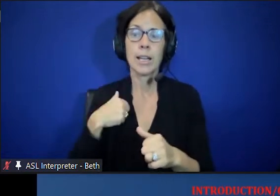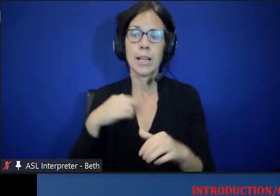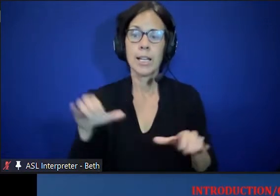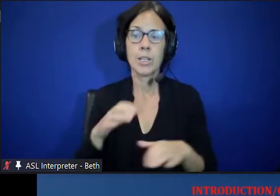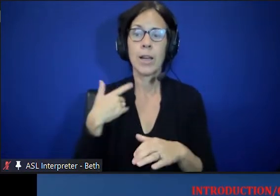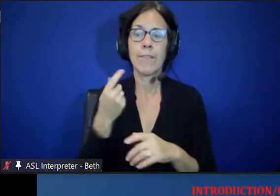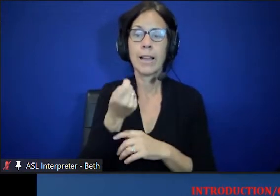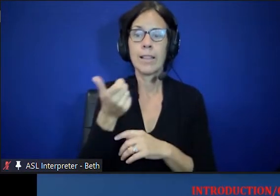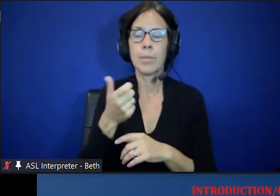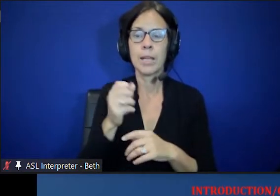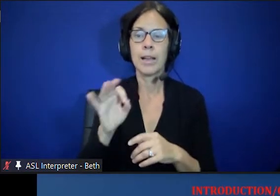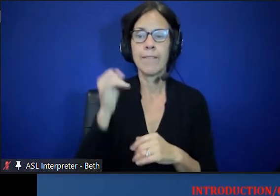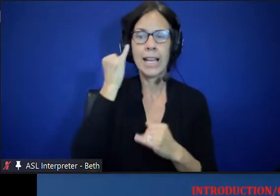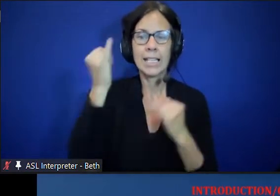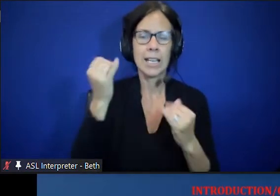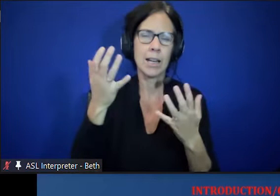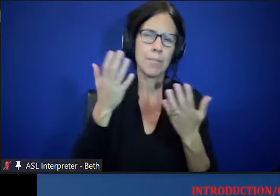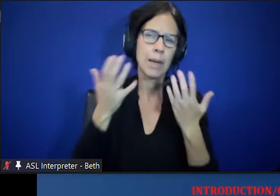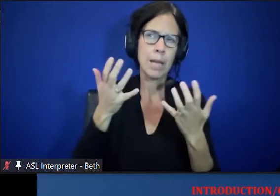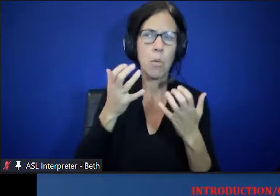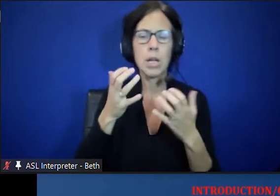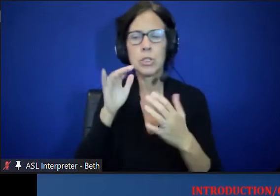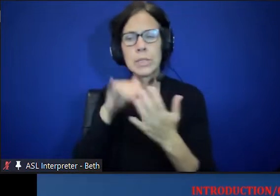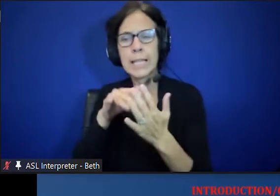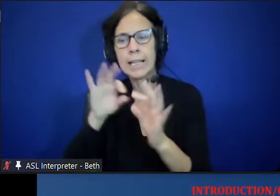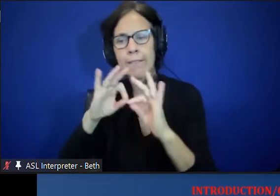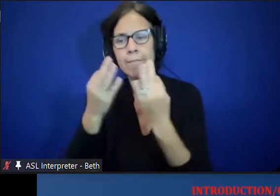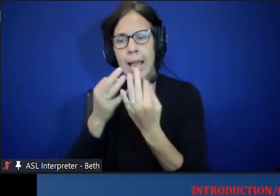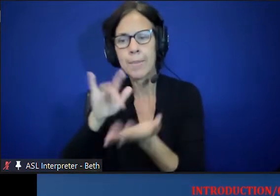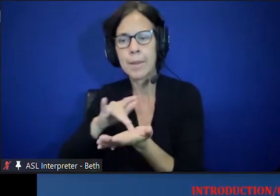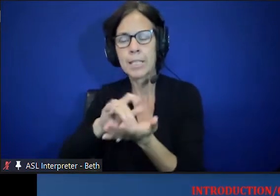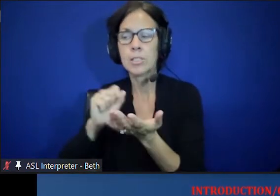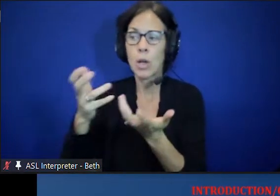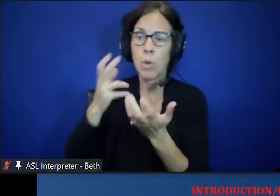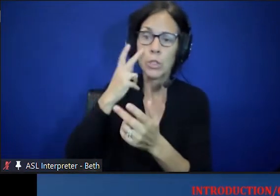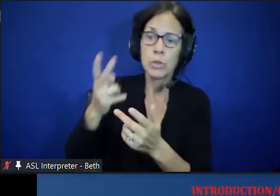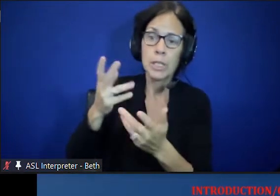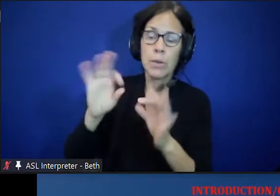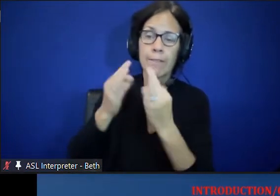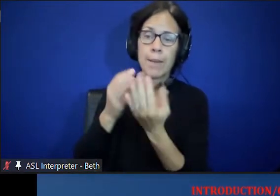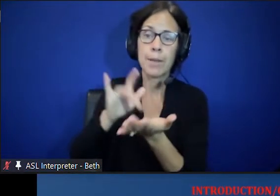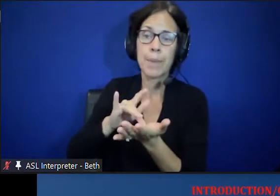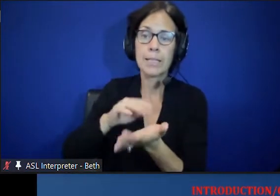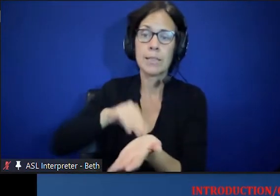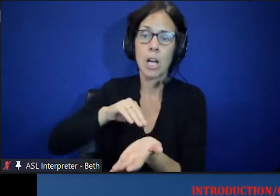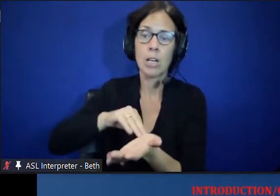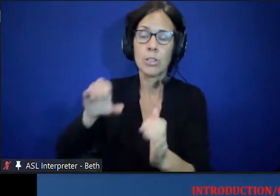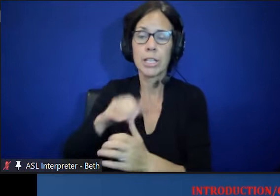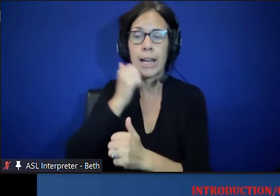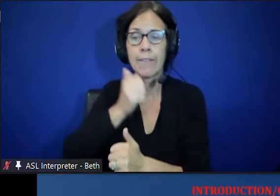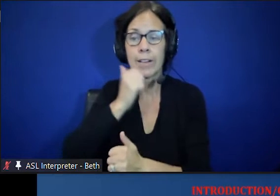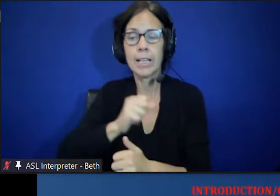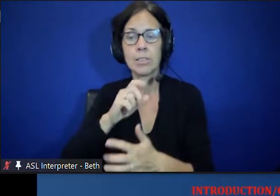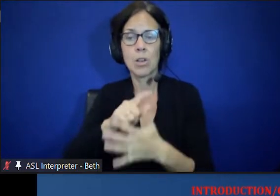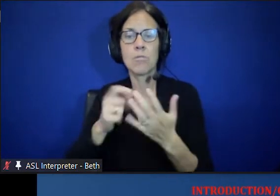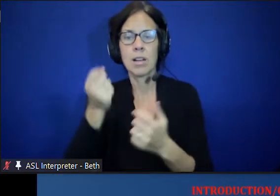a idea that I may want to go into family medicine as well. So I wanted to see what a family medicine physician did on a daily basis. And then, like I said, understanding